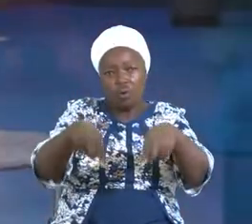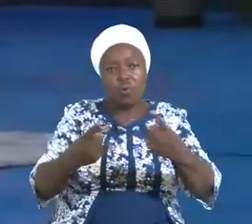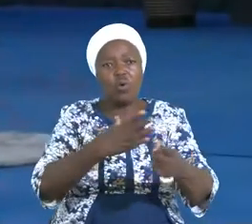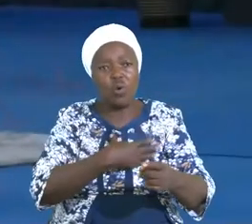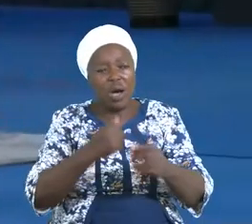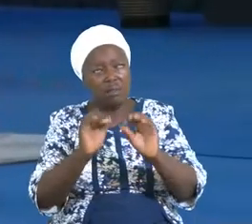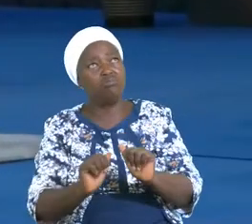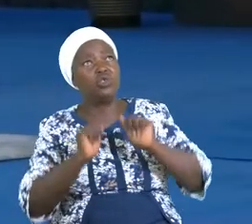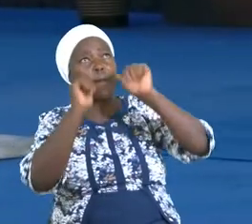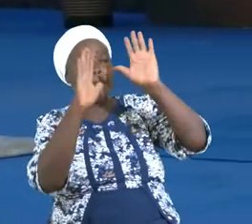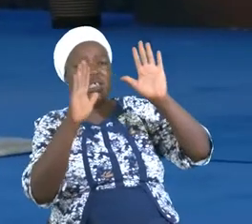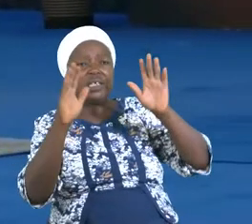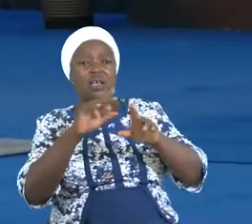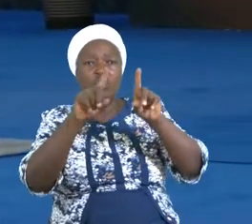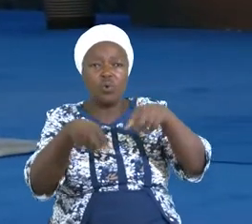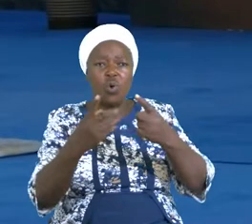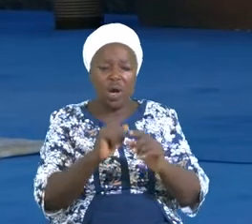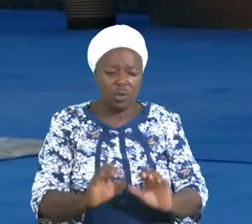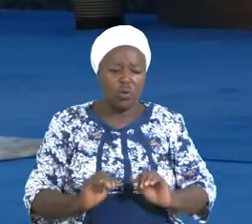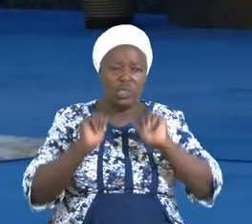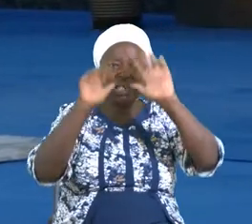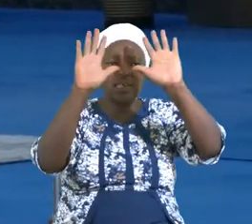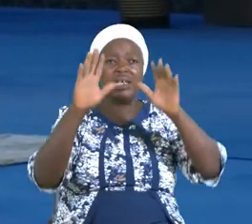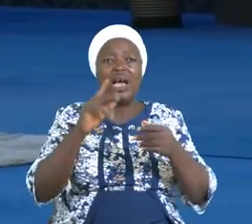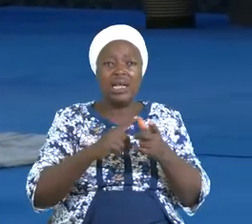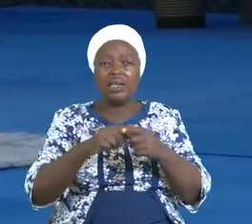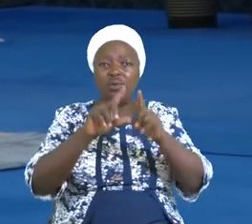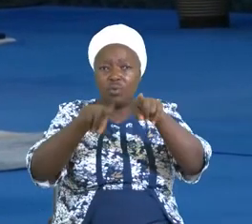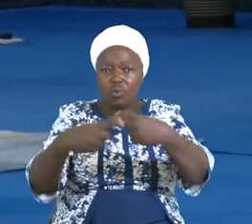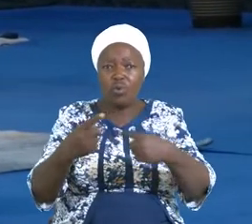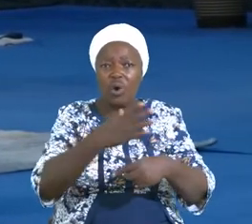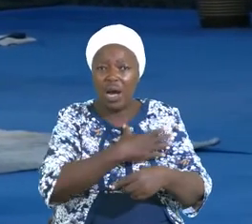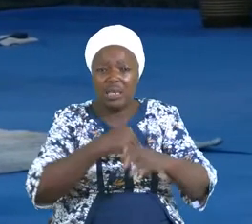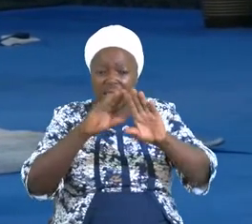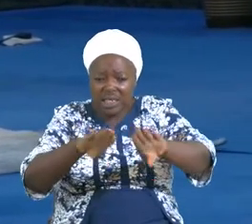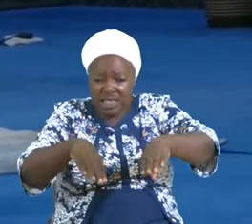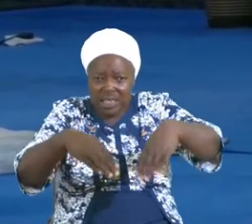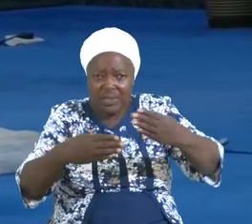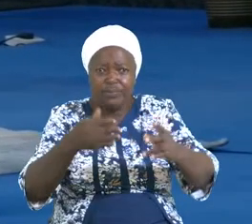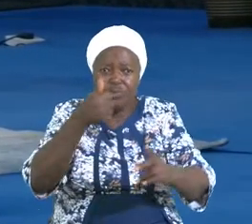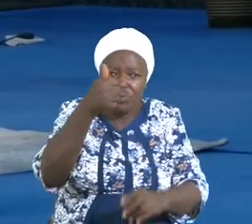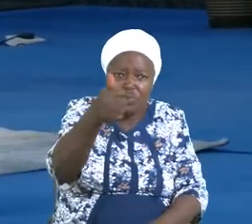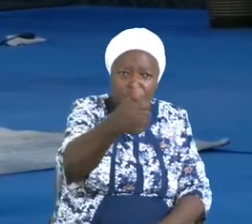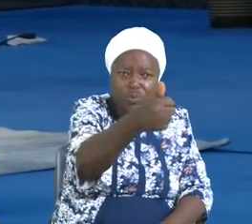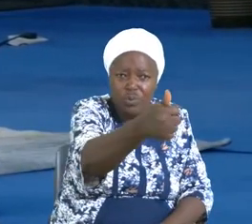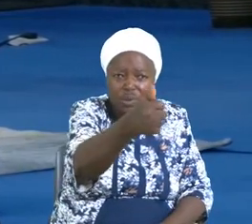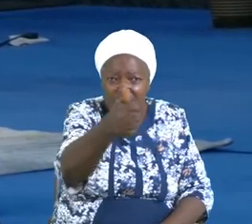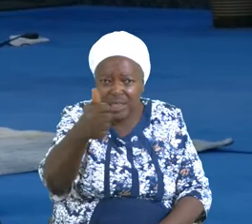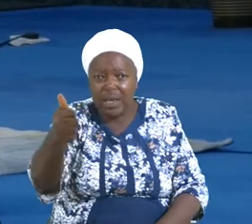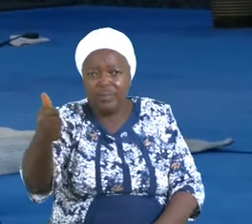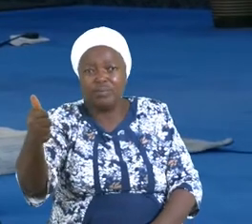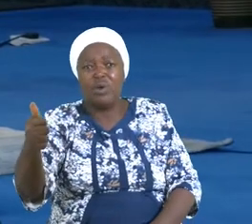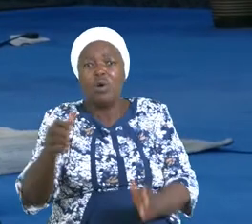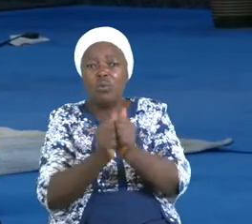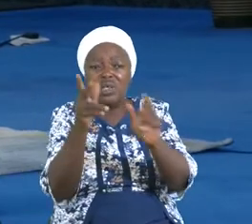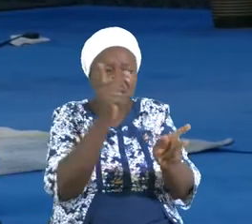submit. Go and consecrate. And go and give yourself unreservedly